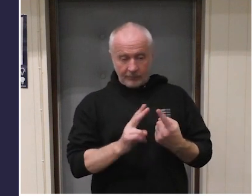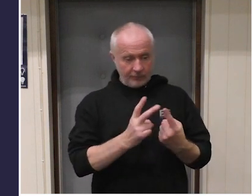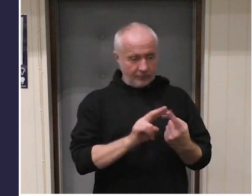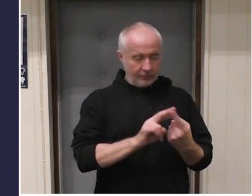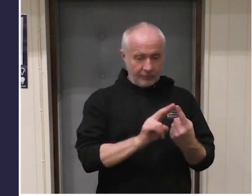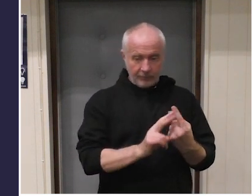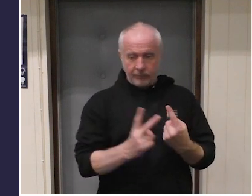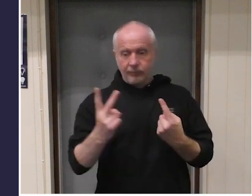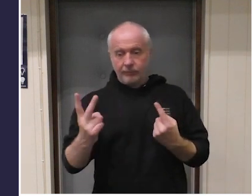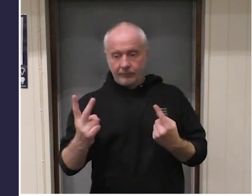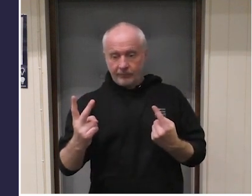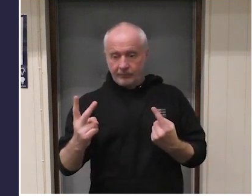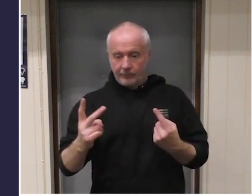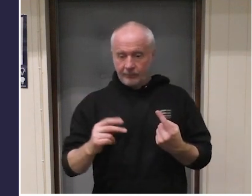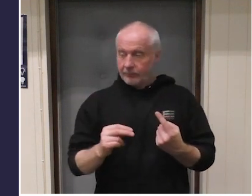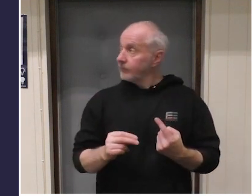some way.